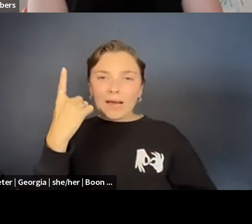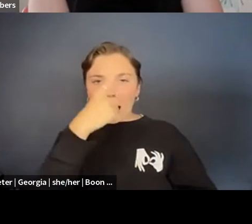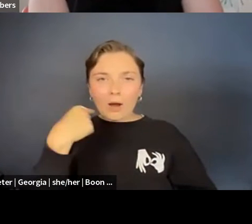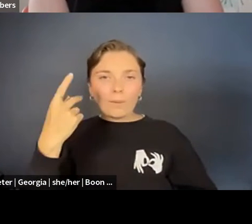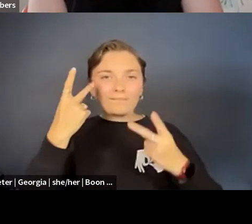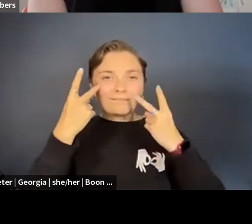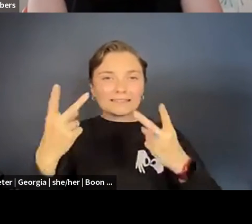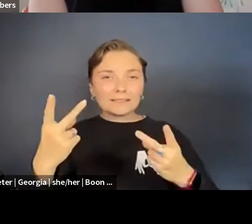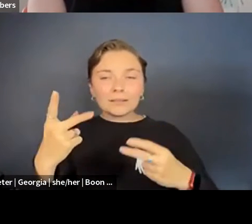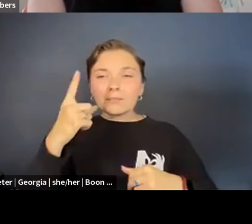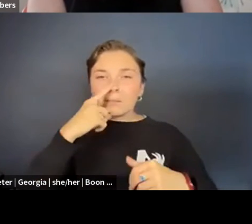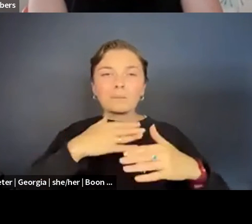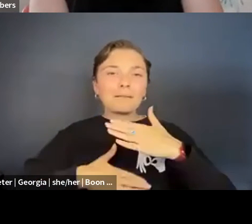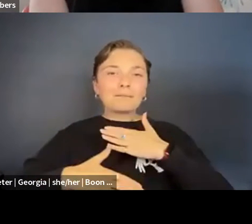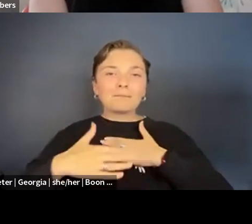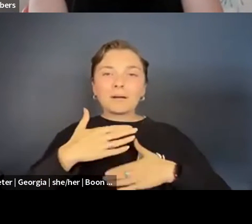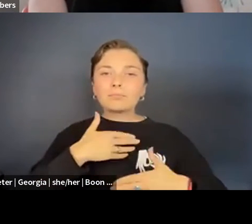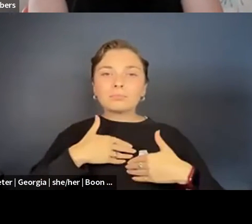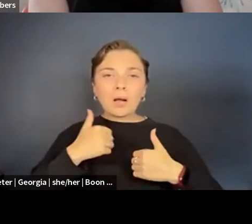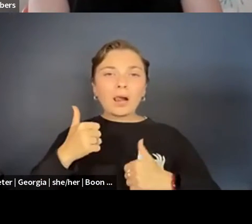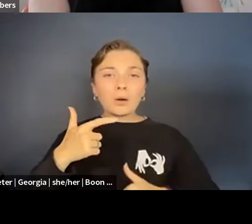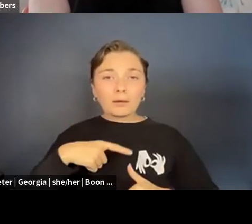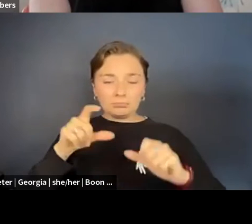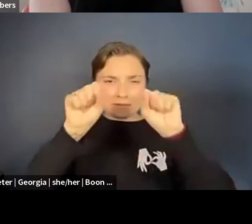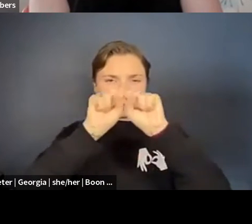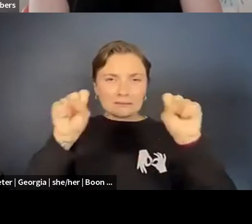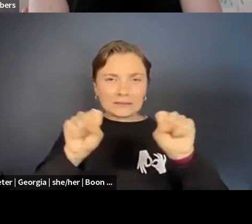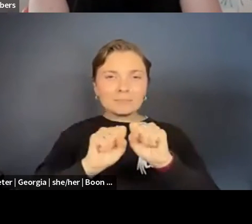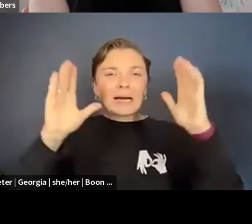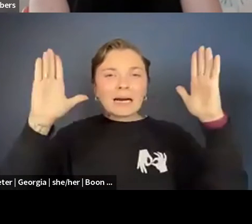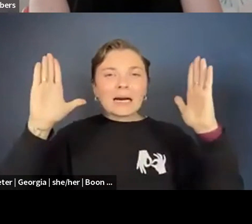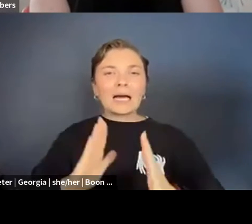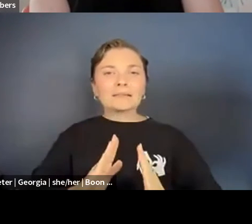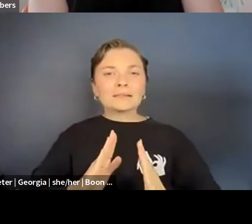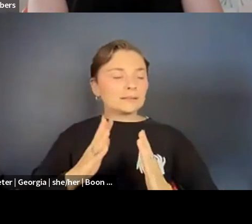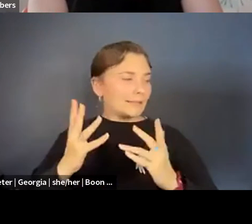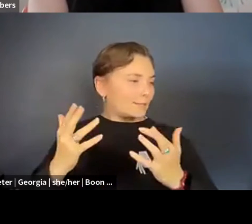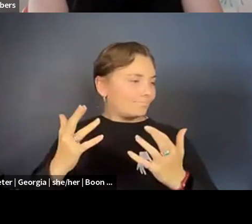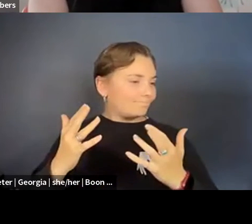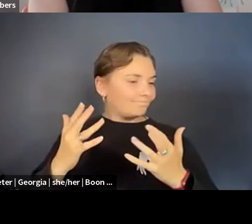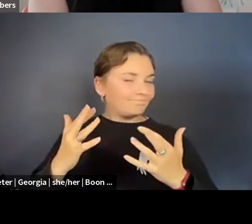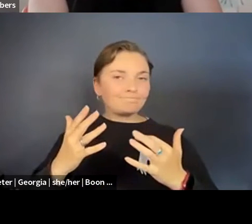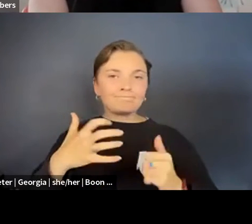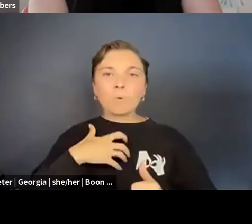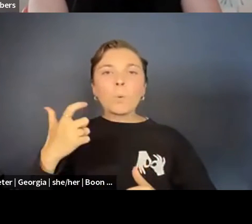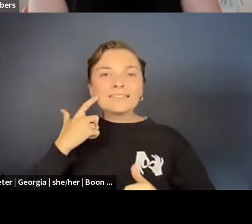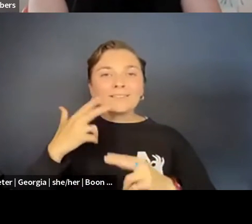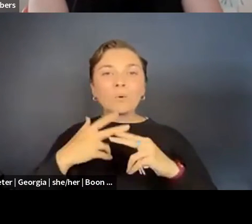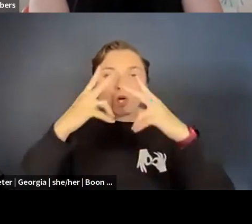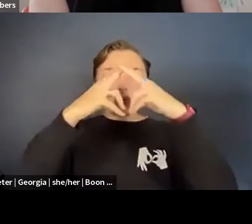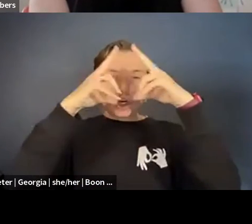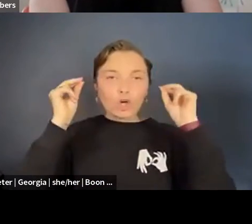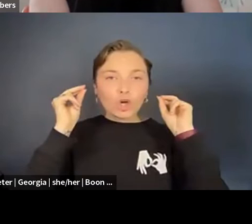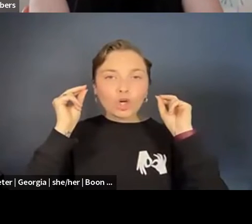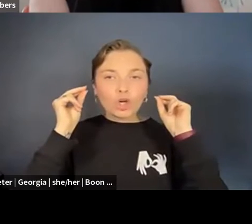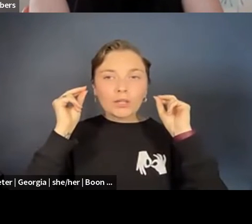and people have behaved well because, and the system, it's less, it's easier for the nursing staff